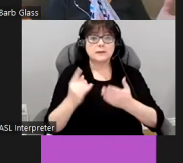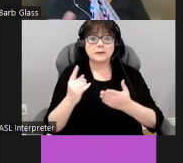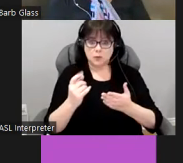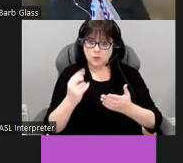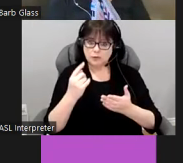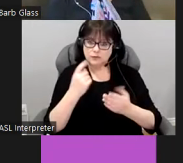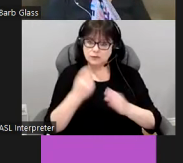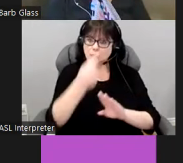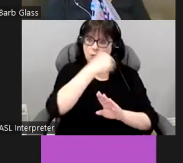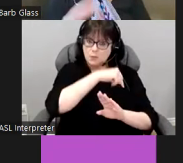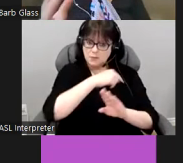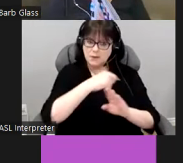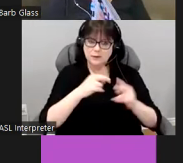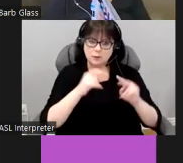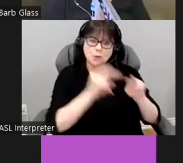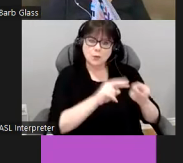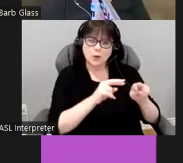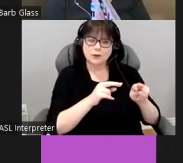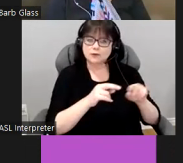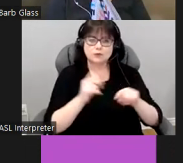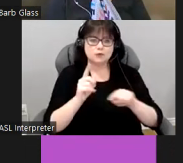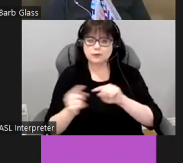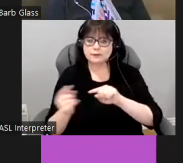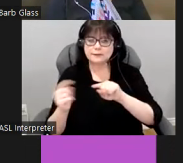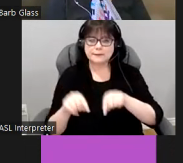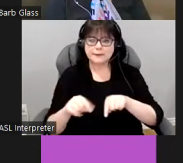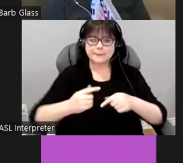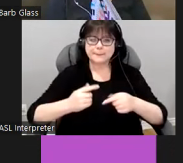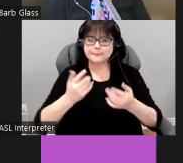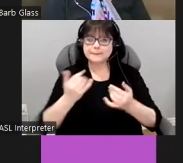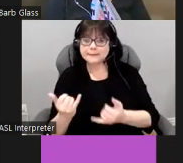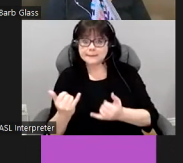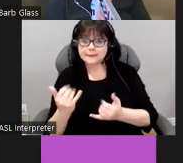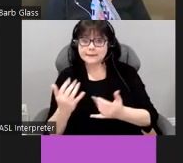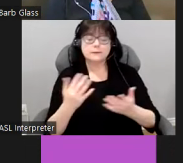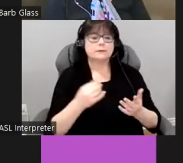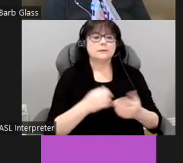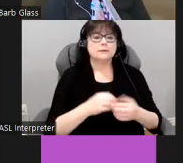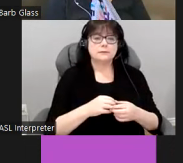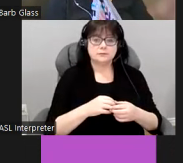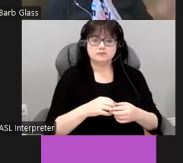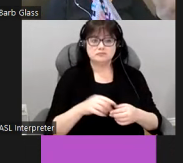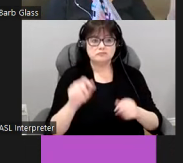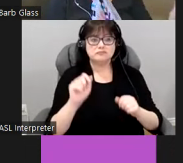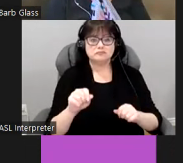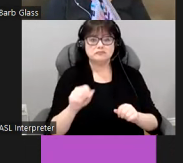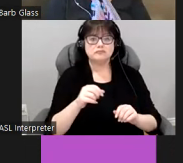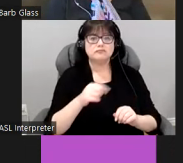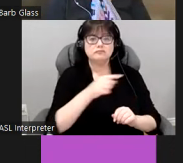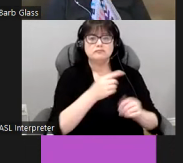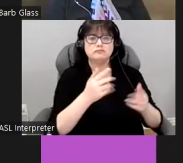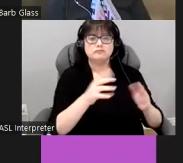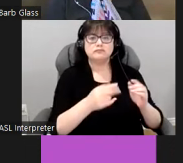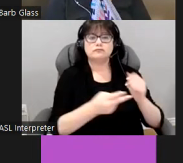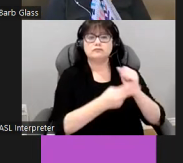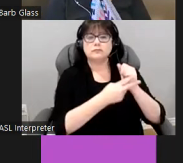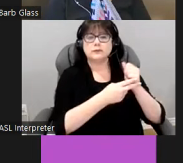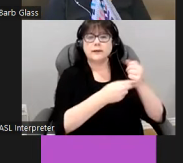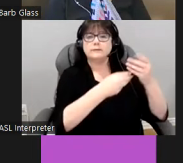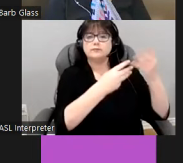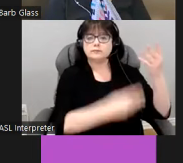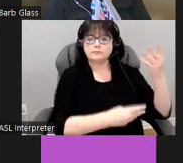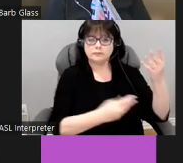session that wasn't able to attend, you can access previous resources